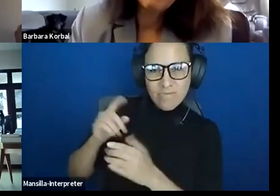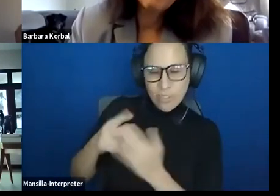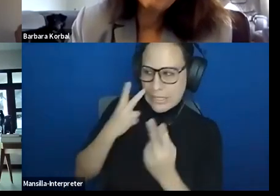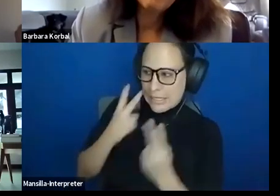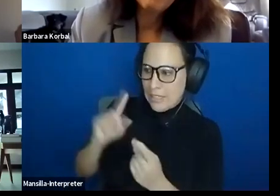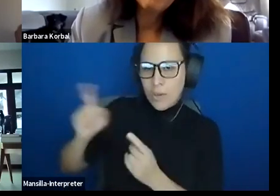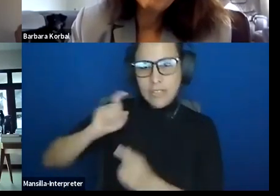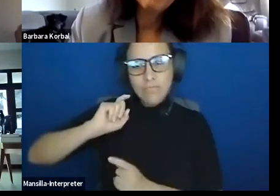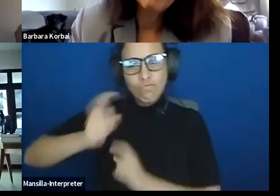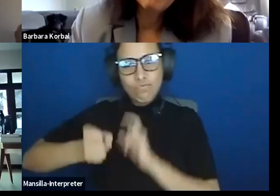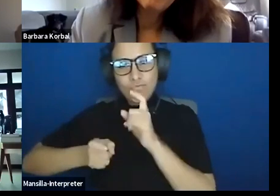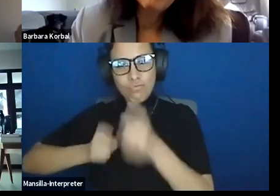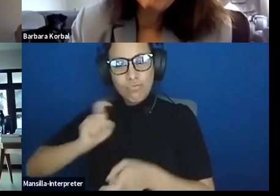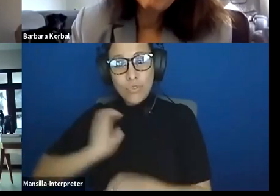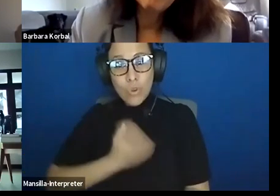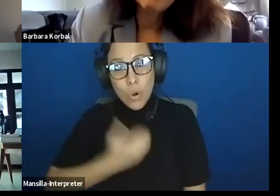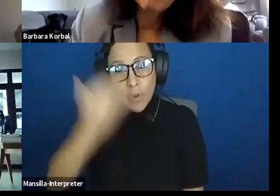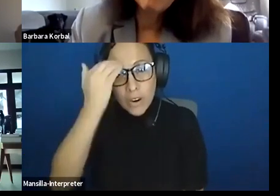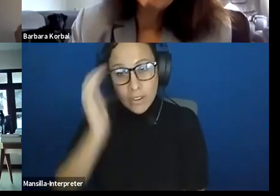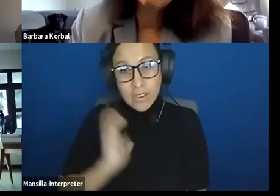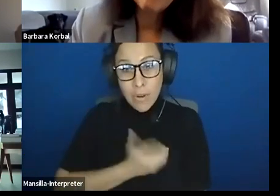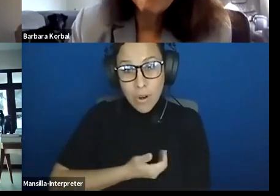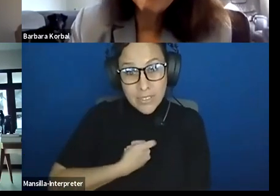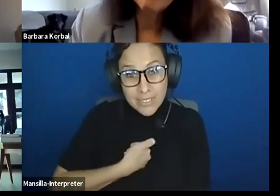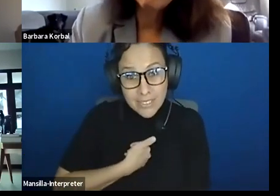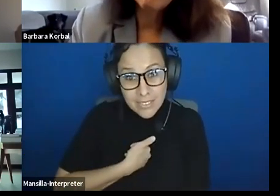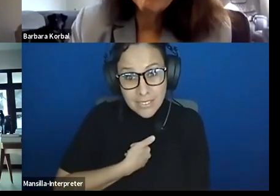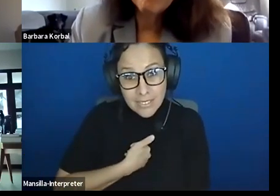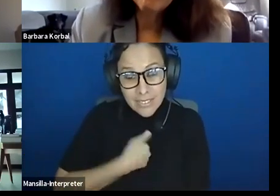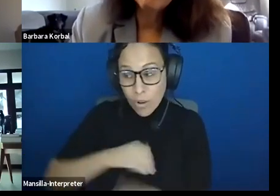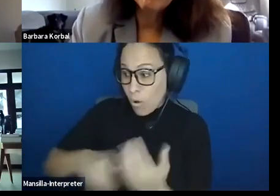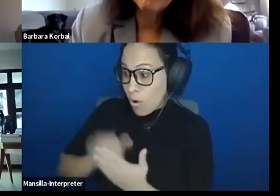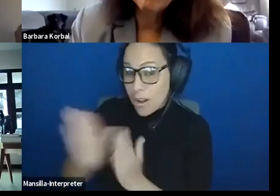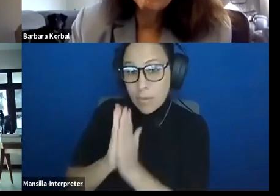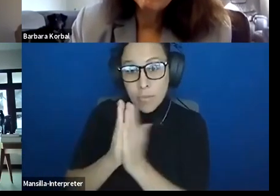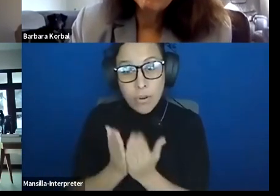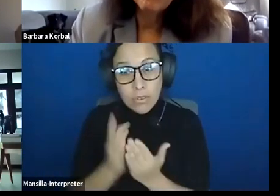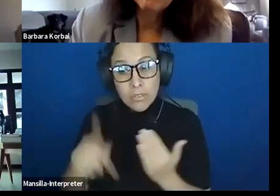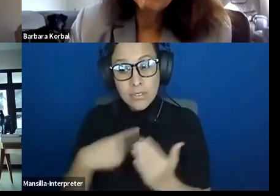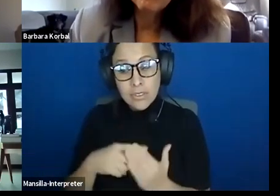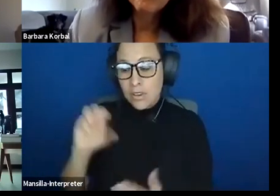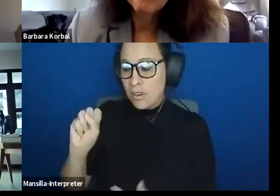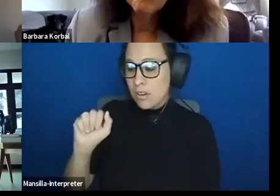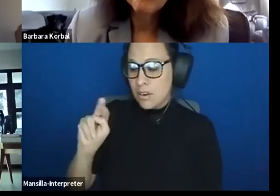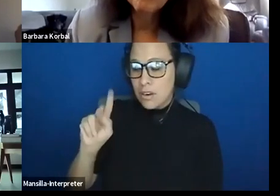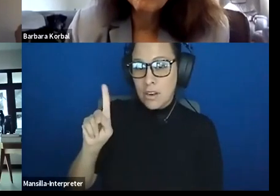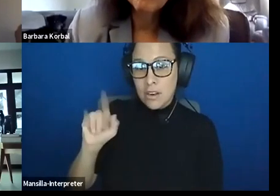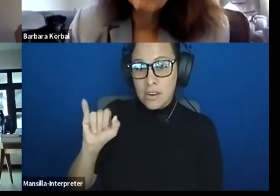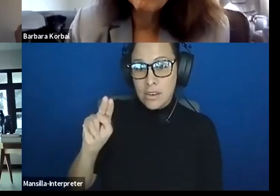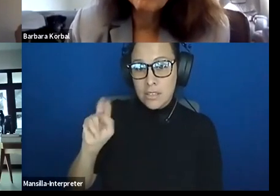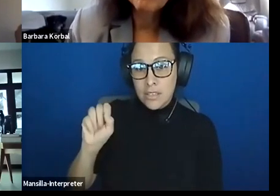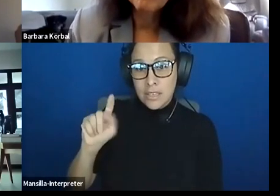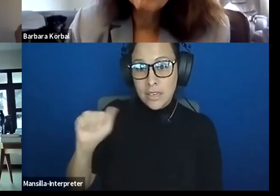contributed to our knowledge of ourselves. You know, all her books about the Sandinista women, for example,